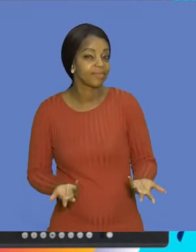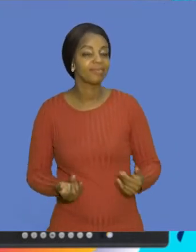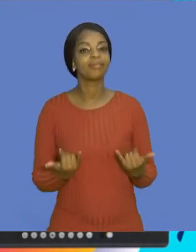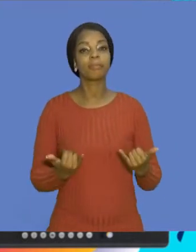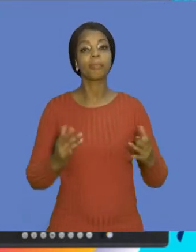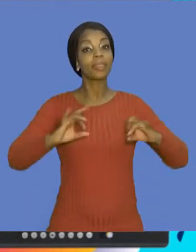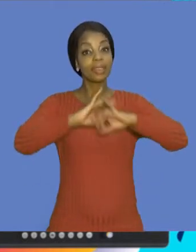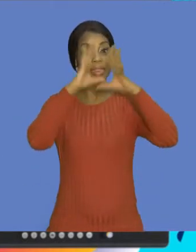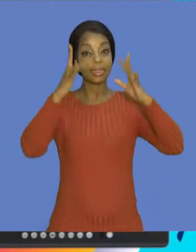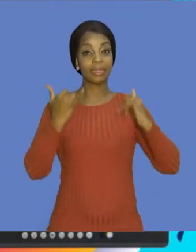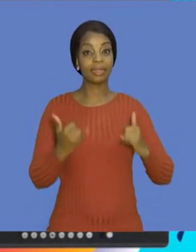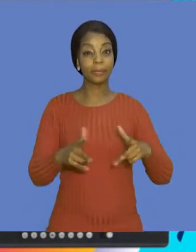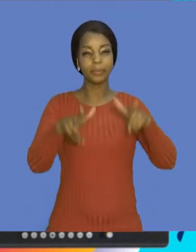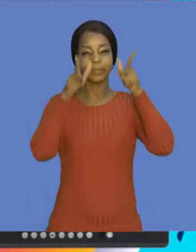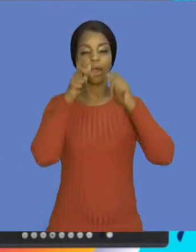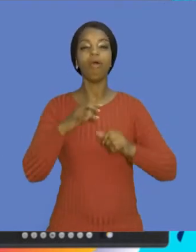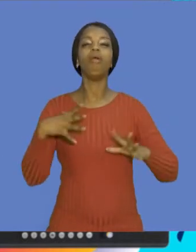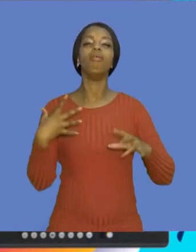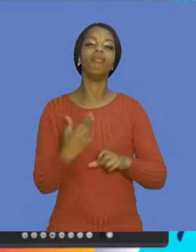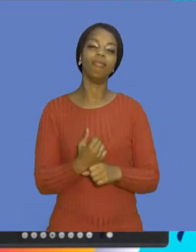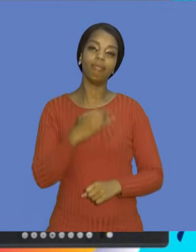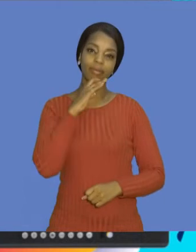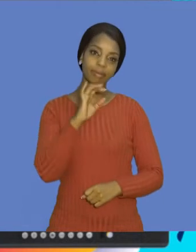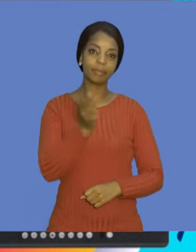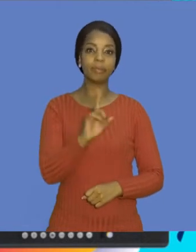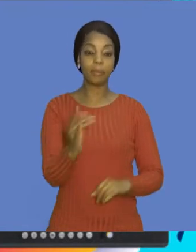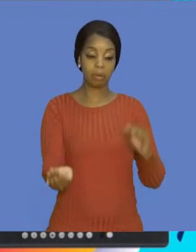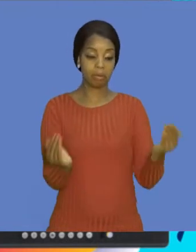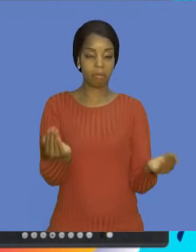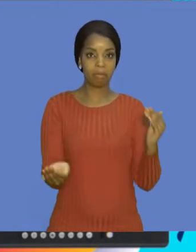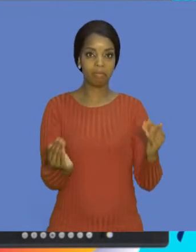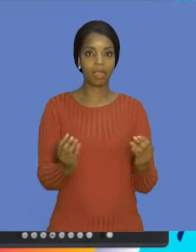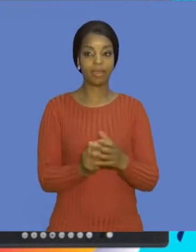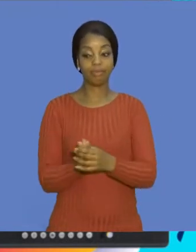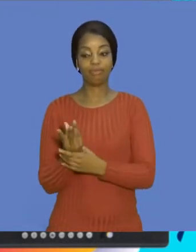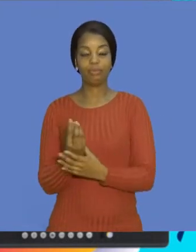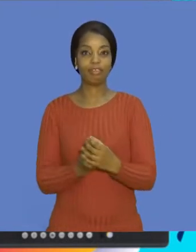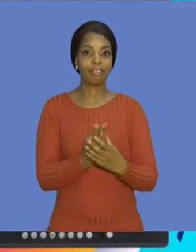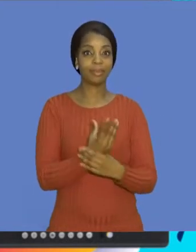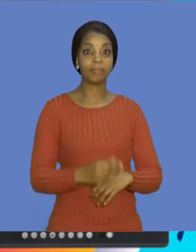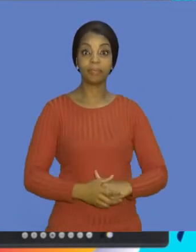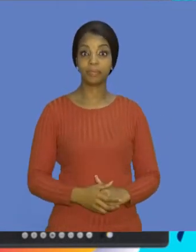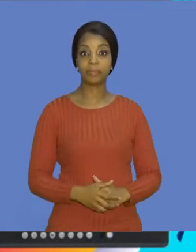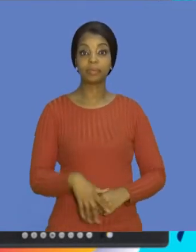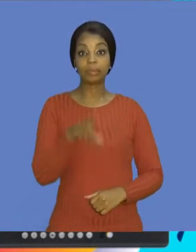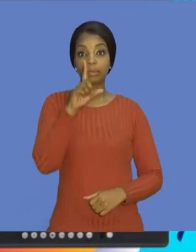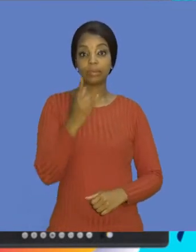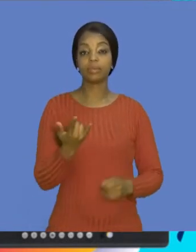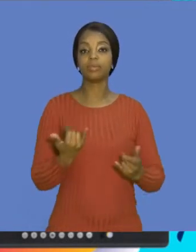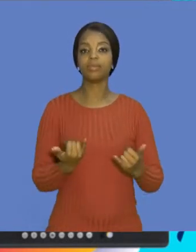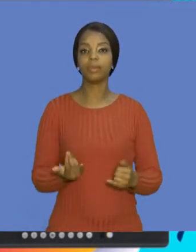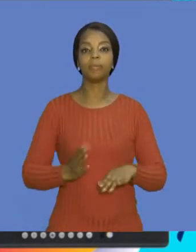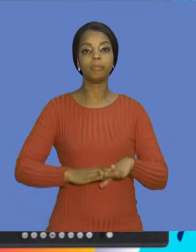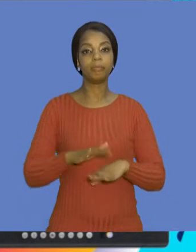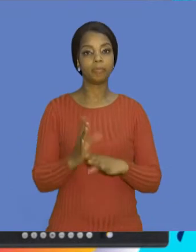clear indication of what it means to compare growth. But now we're also going to take it further and actually look at